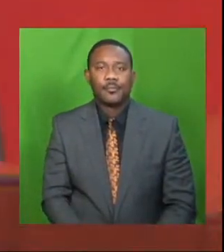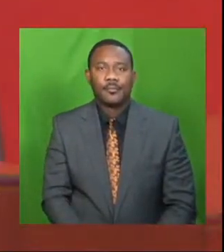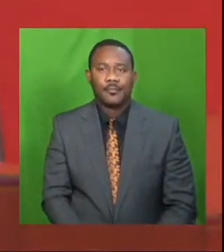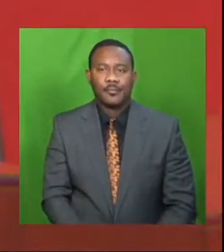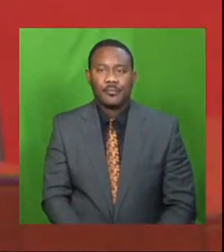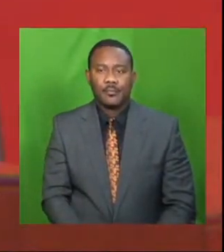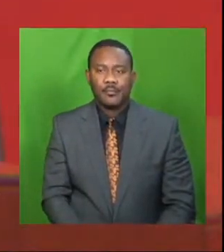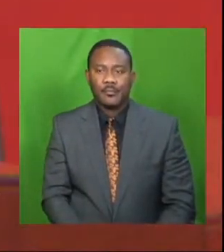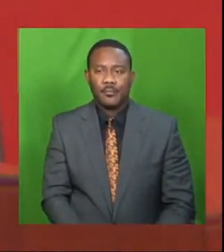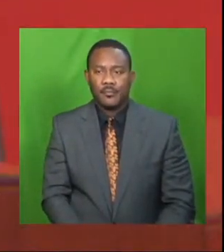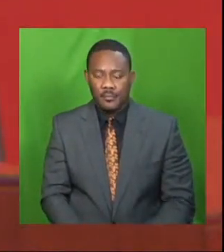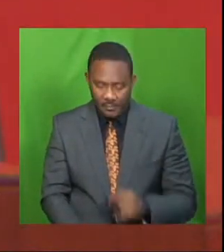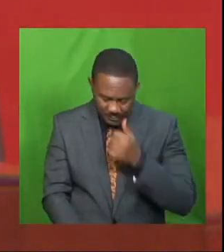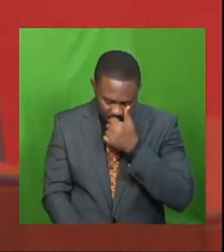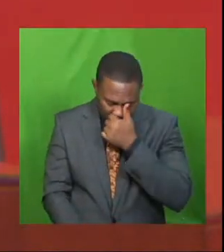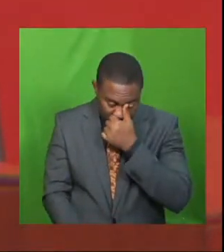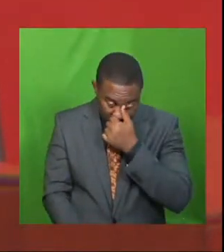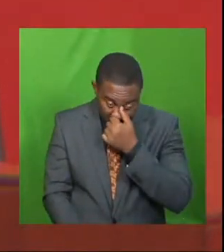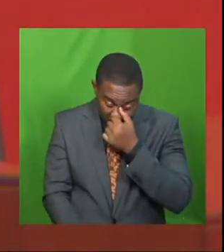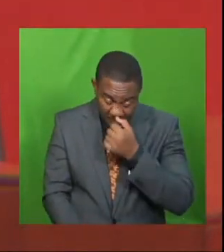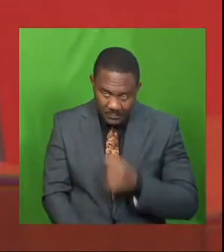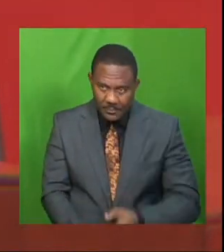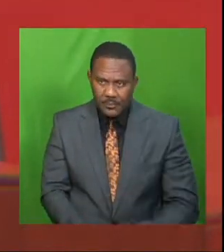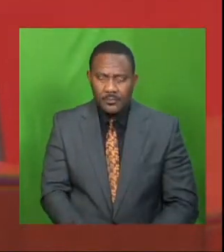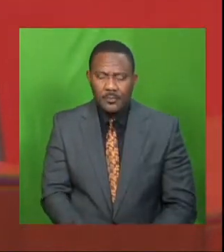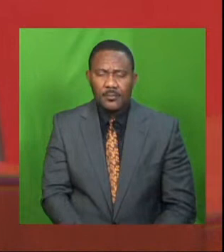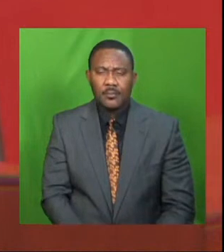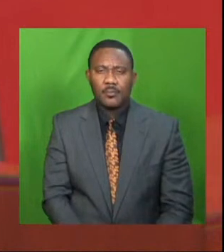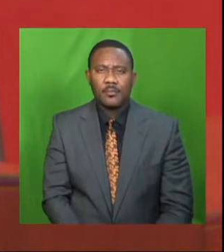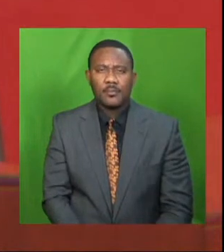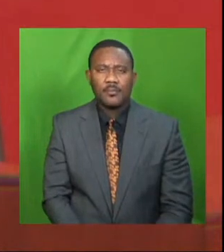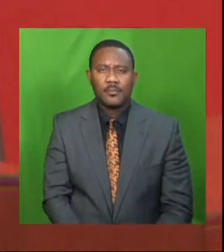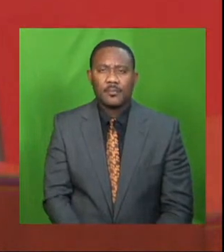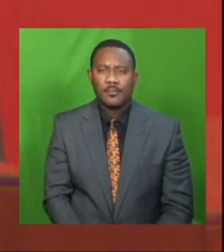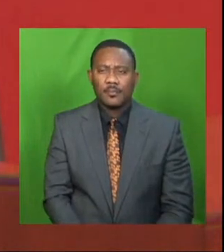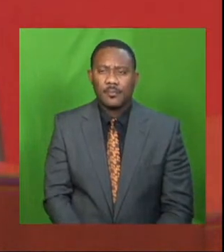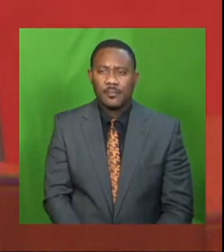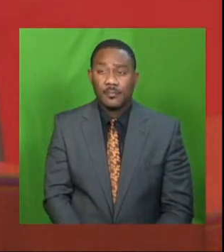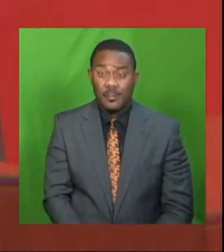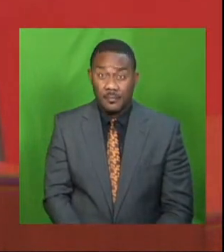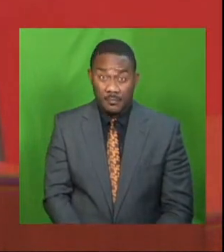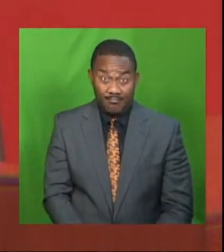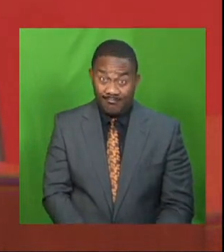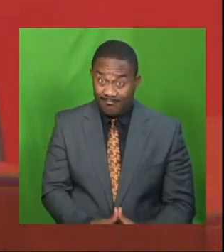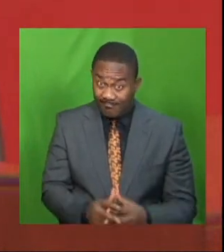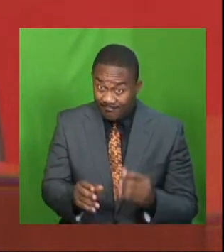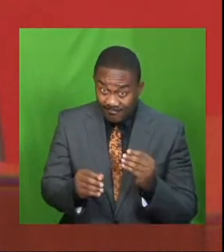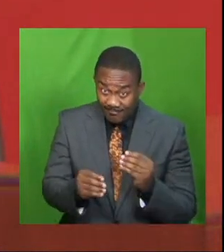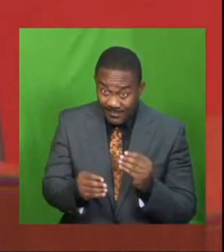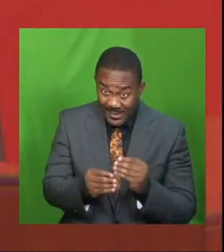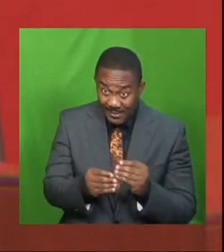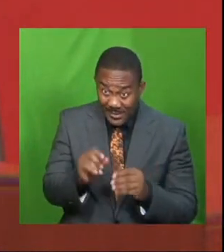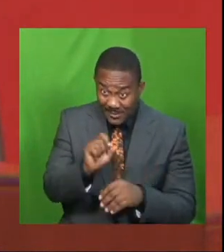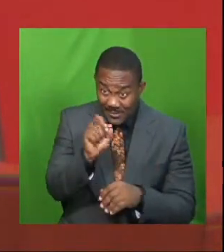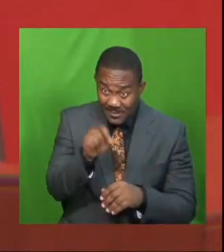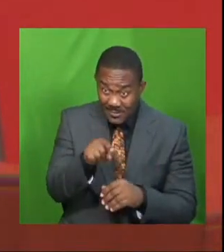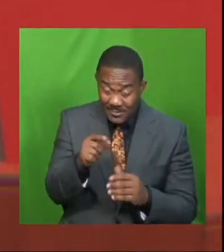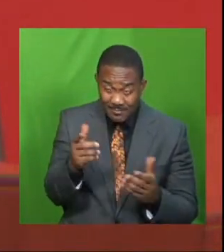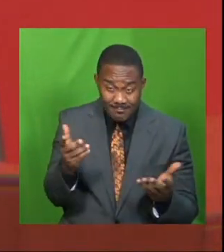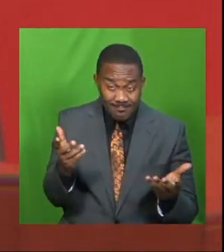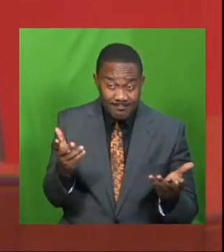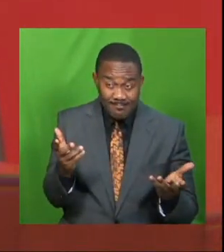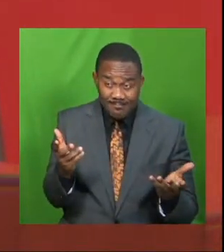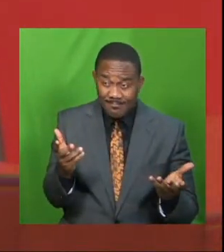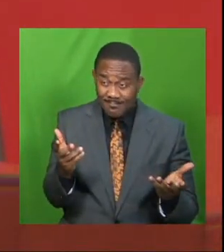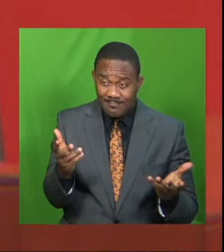Yes, Honorable Member, should I give you one supplementary question? Honorable members,